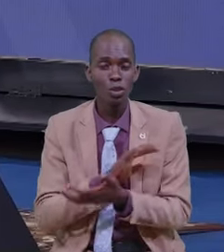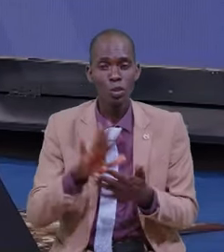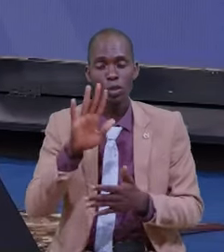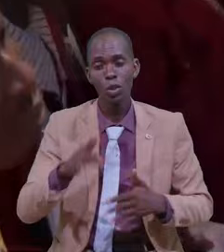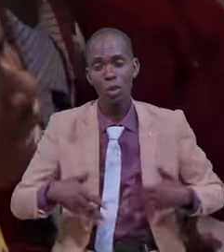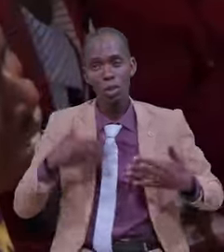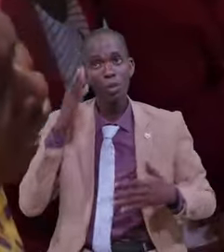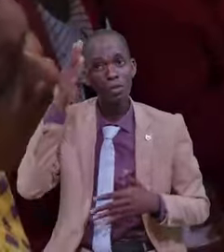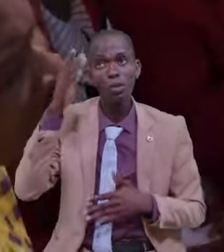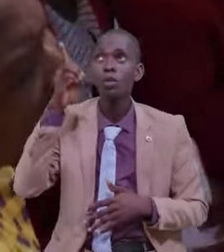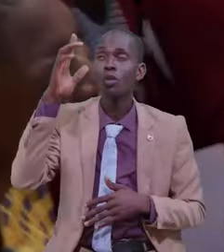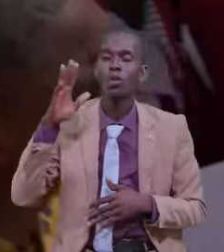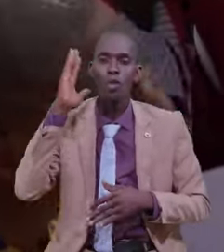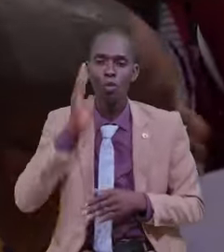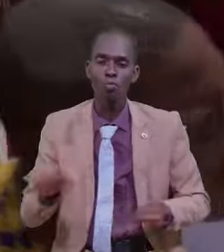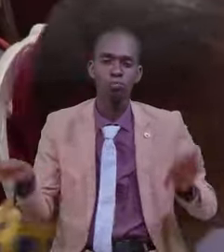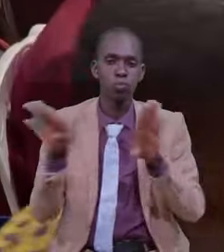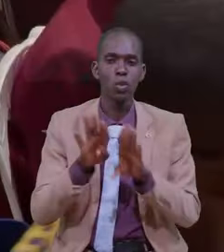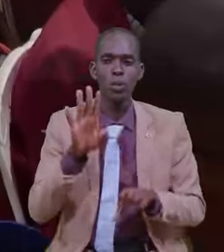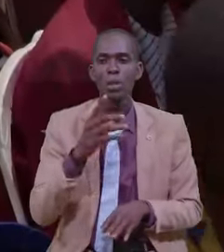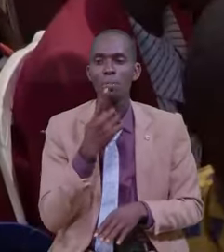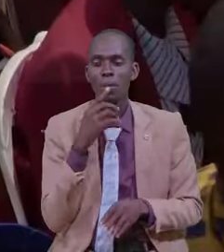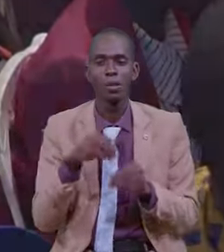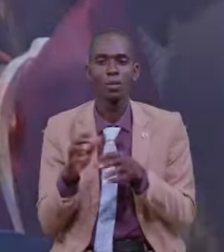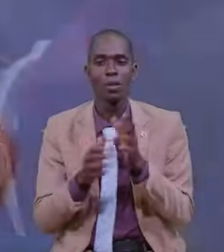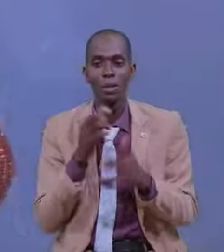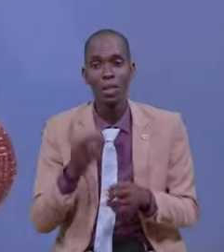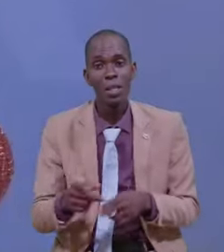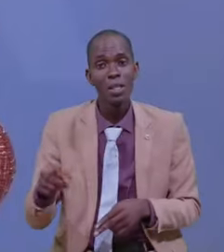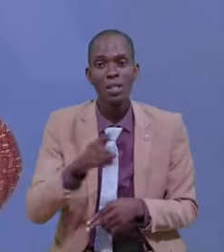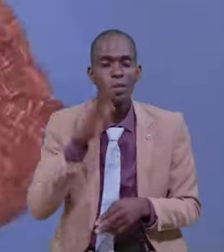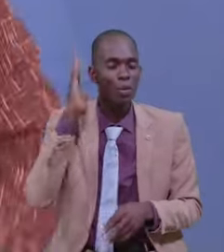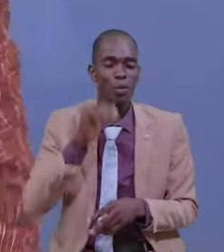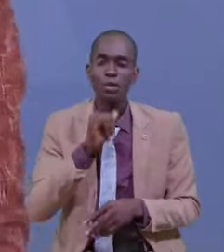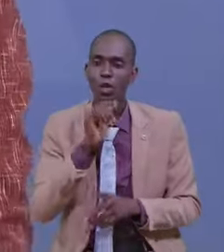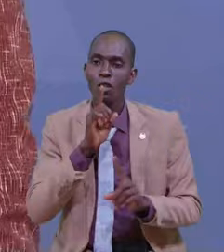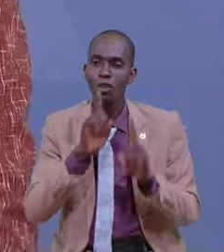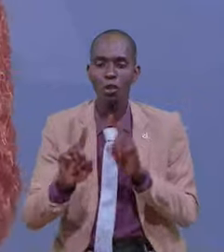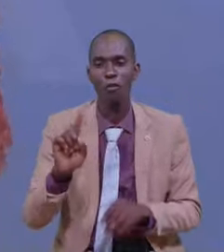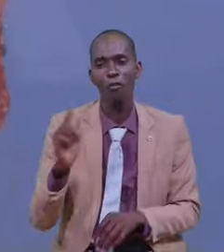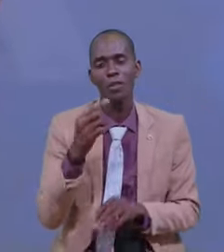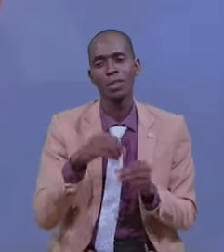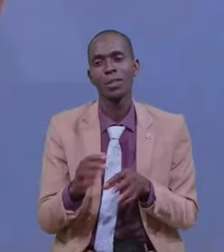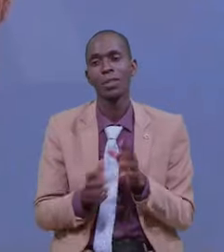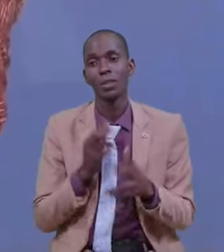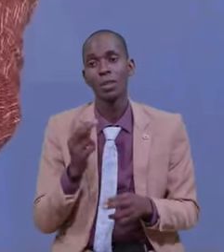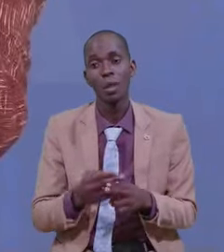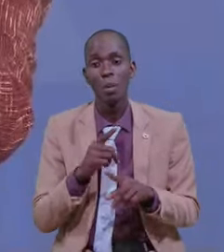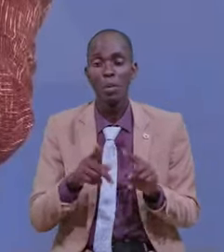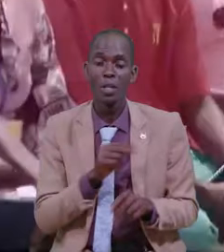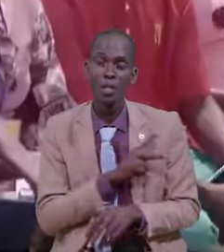their mouth. They will not talk first, but the king will talk for